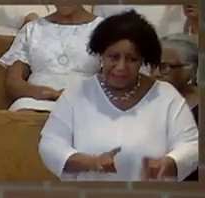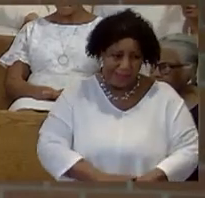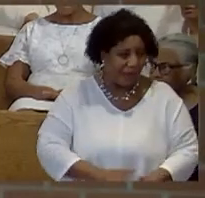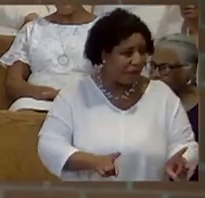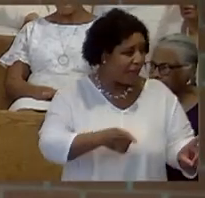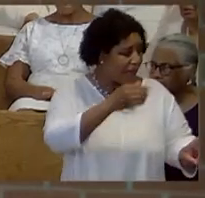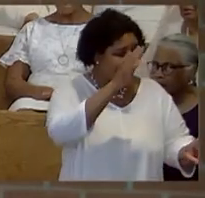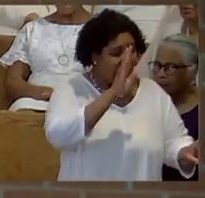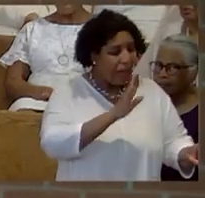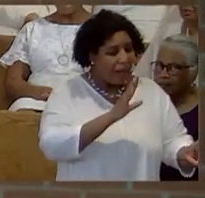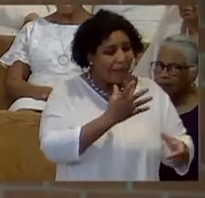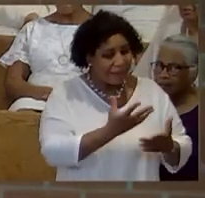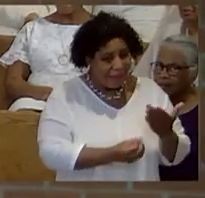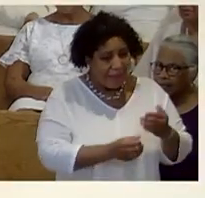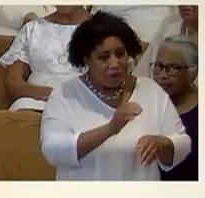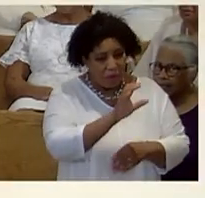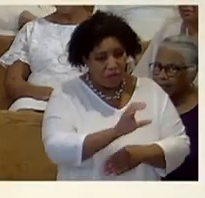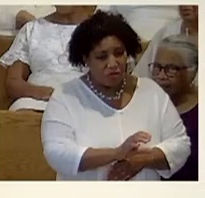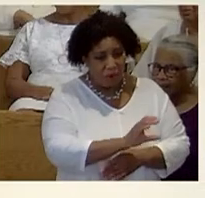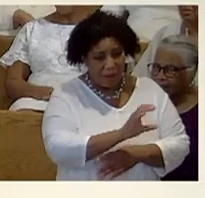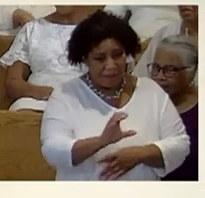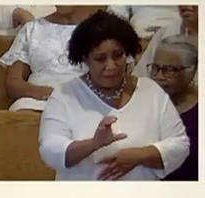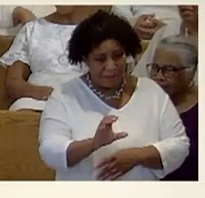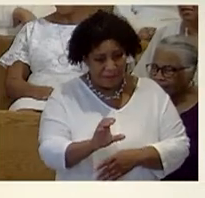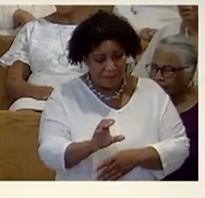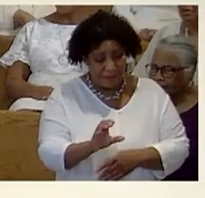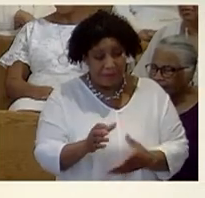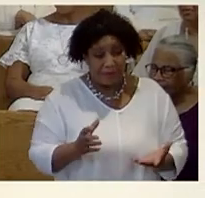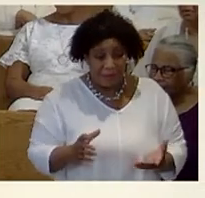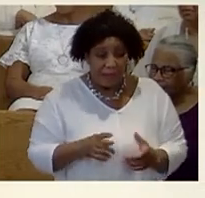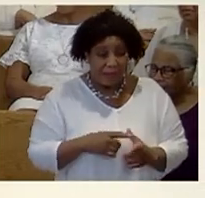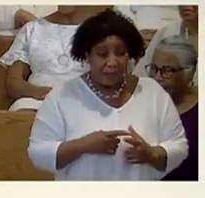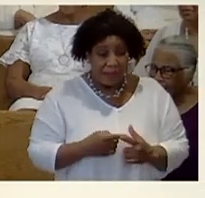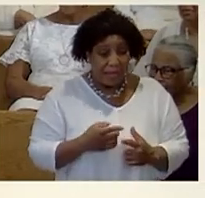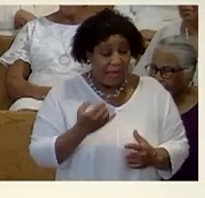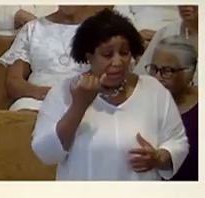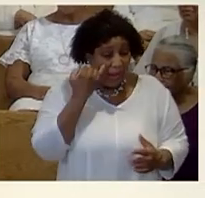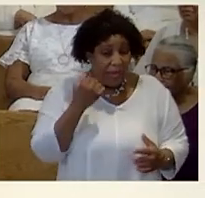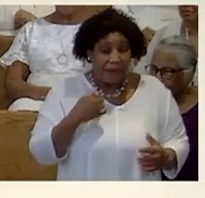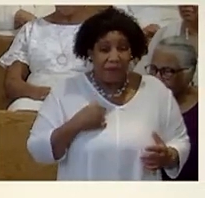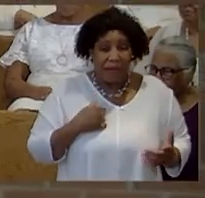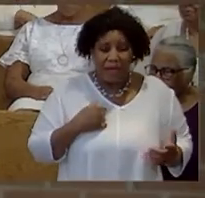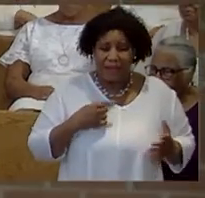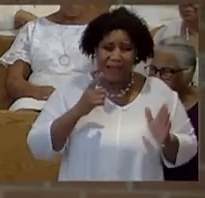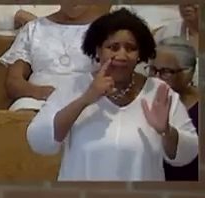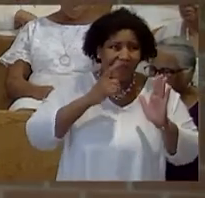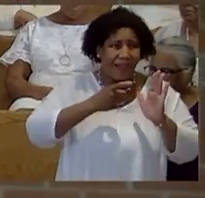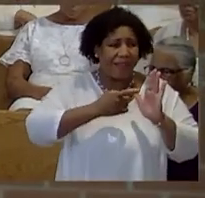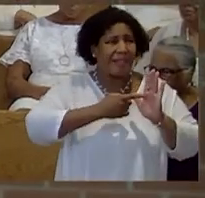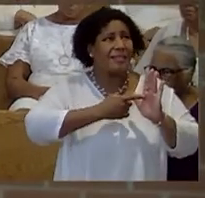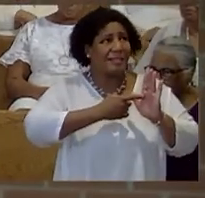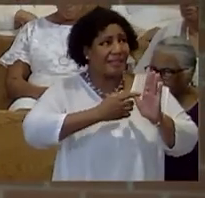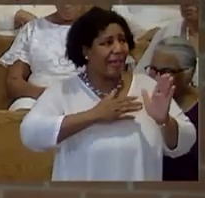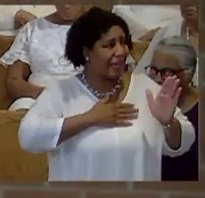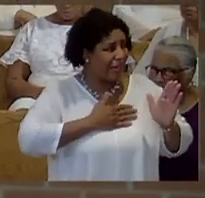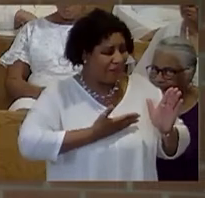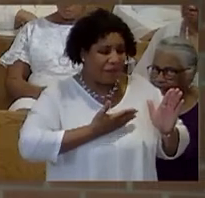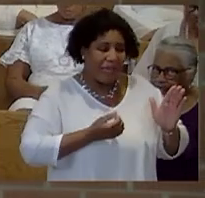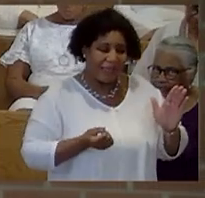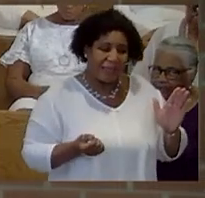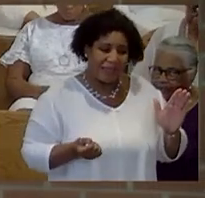that God died on the cross for me, and that if I just simply acknowledge and confess with my